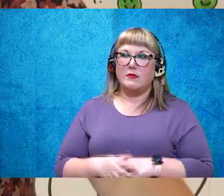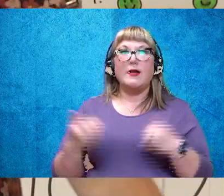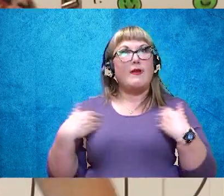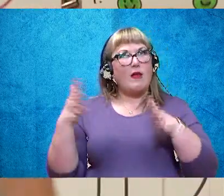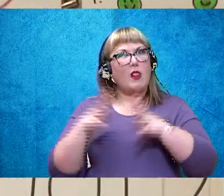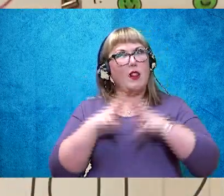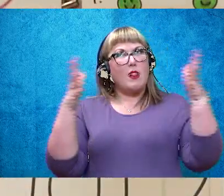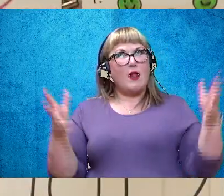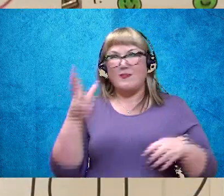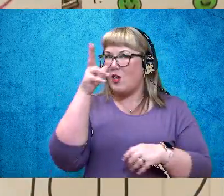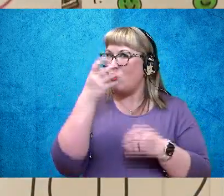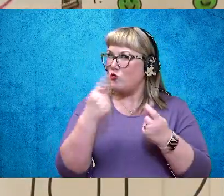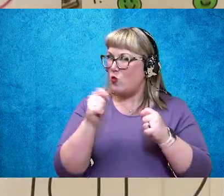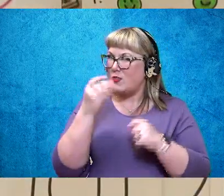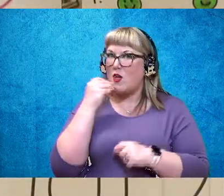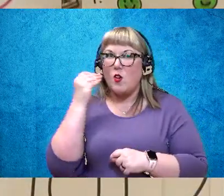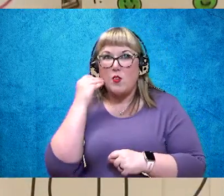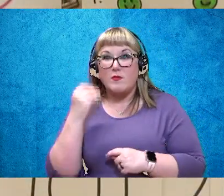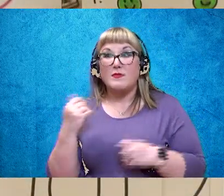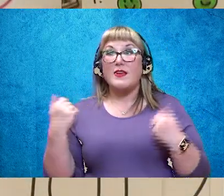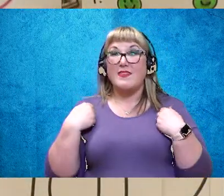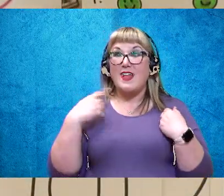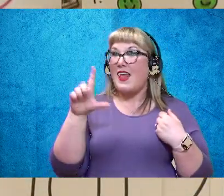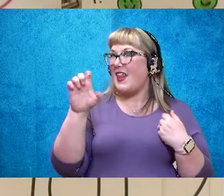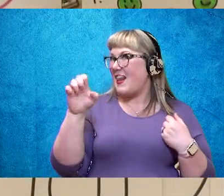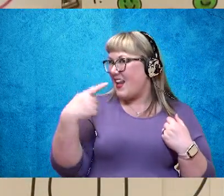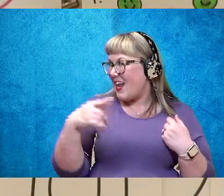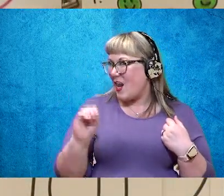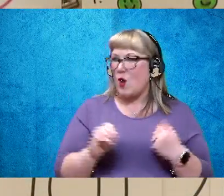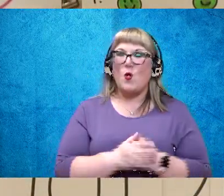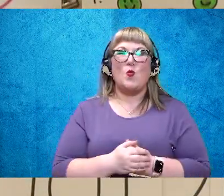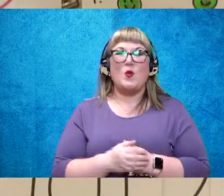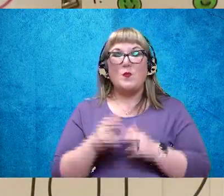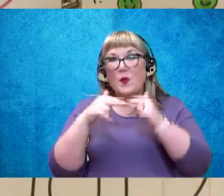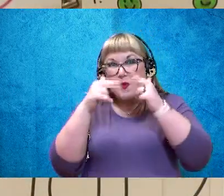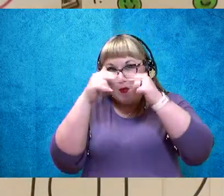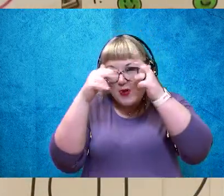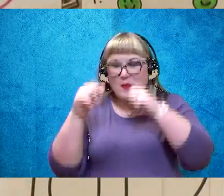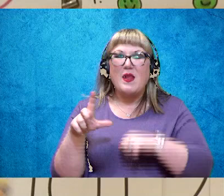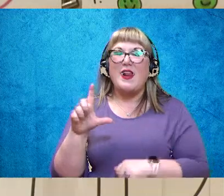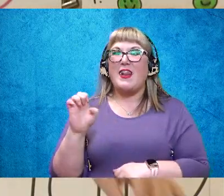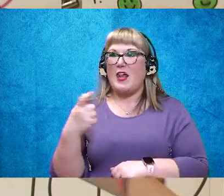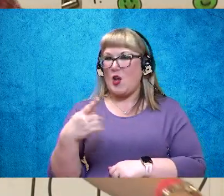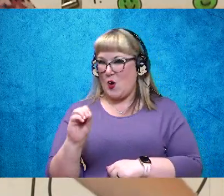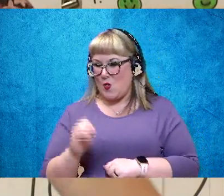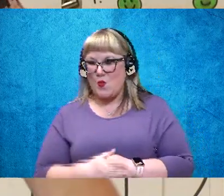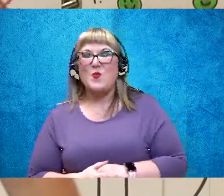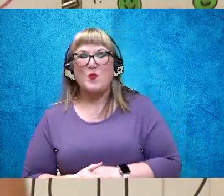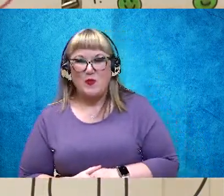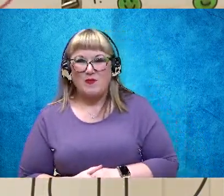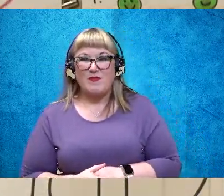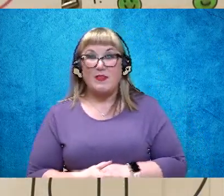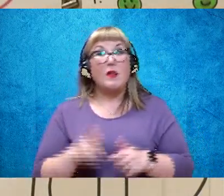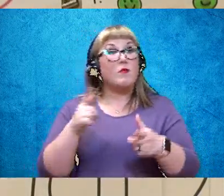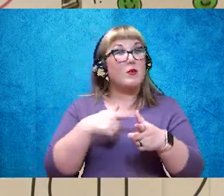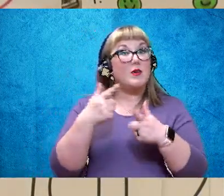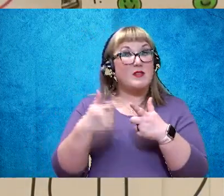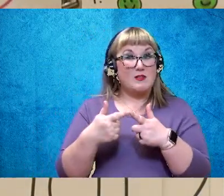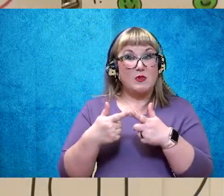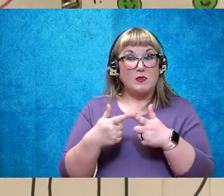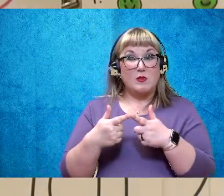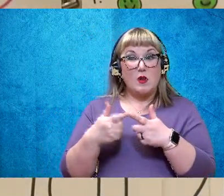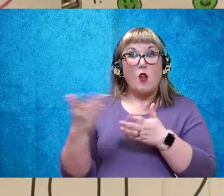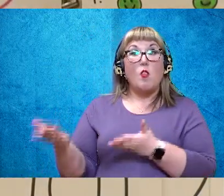at home. Here's some Legos. I love counting Legos. So another type of toy. And then I brought